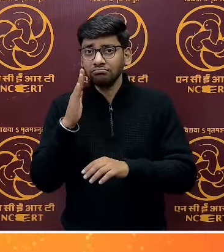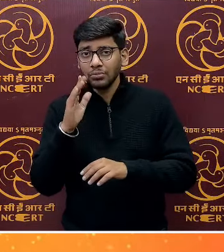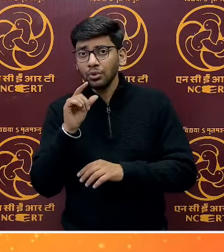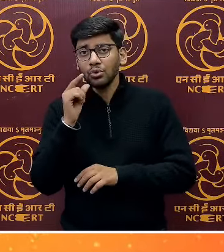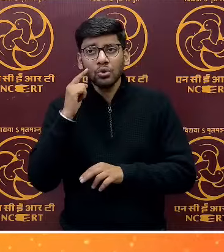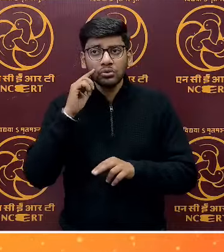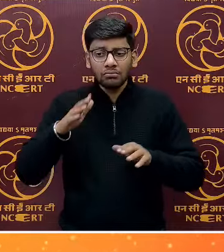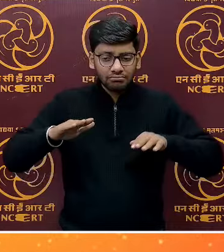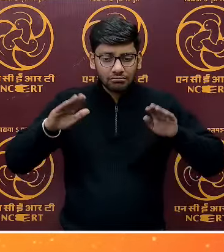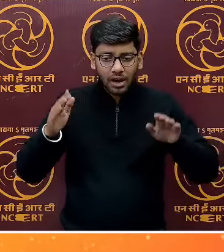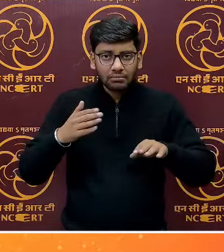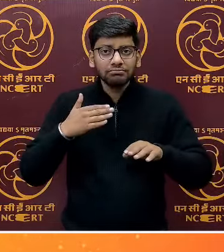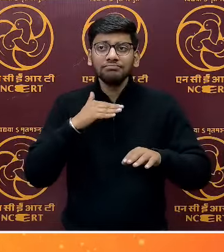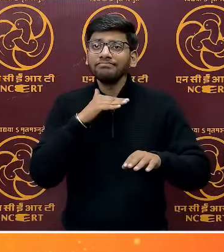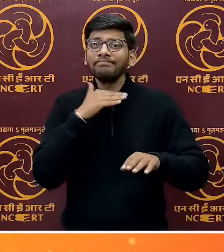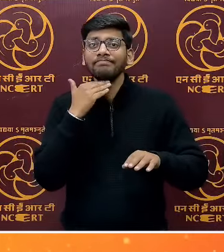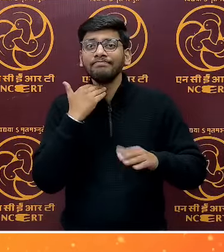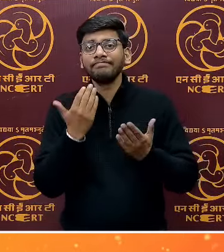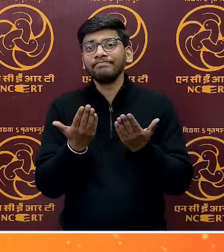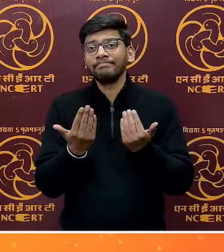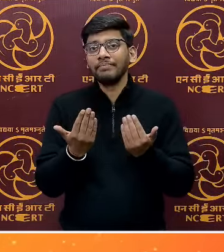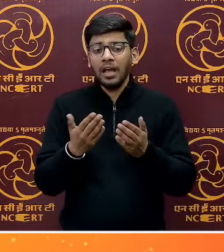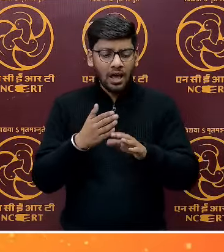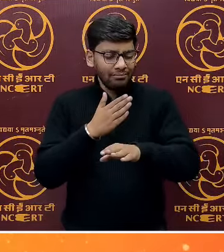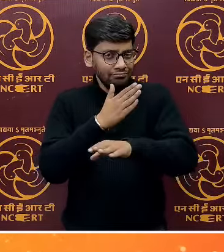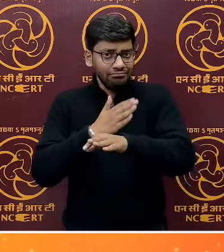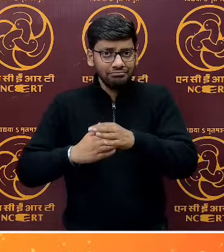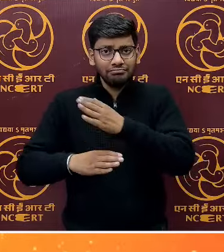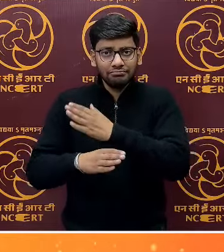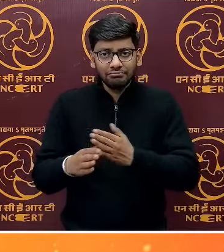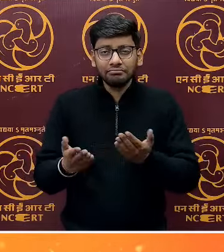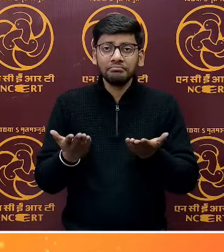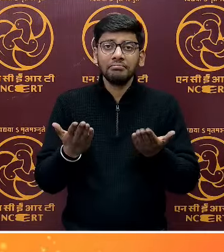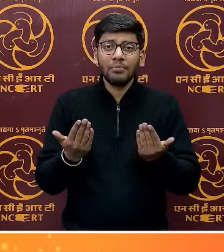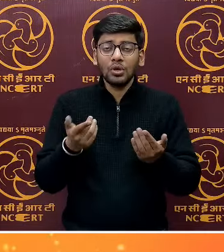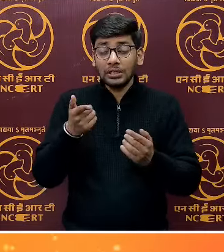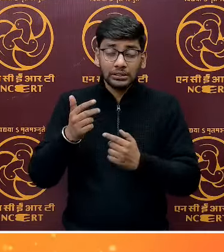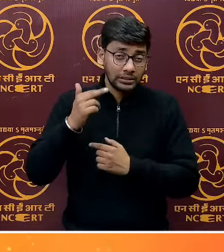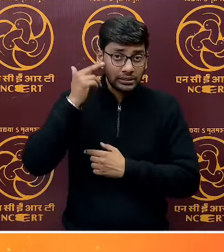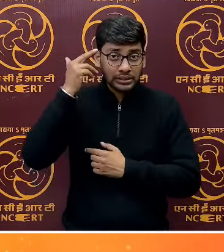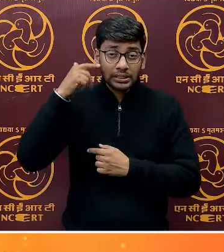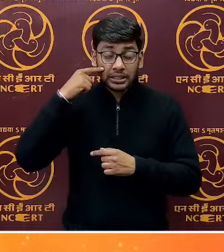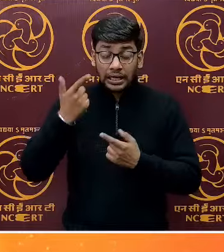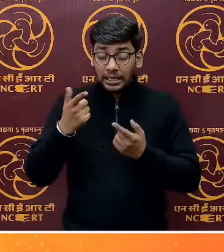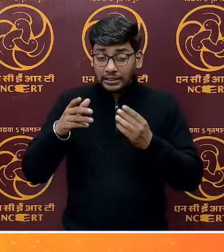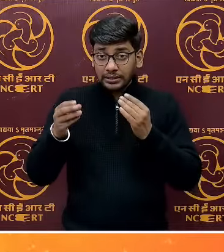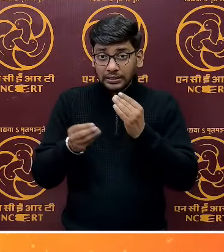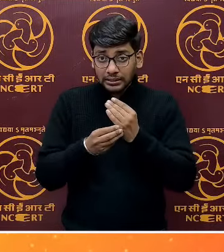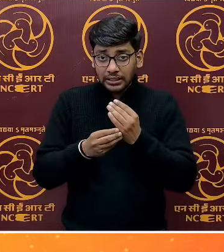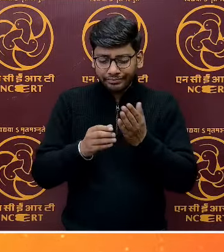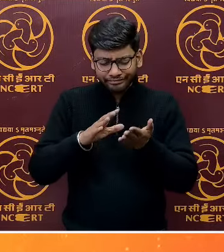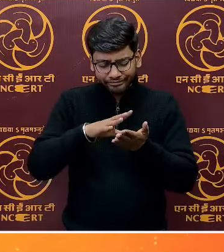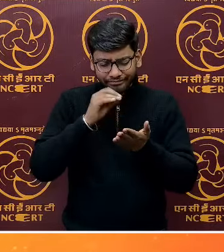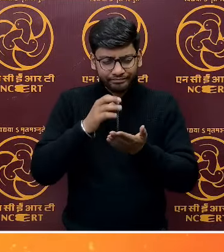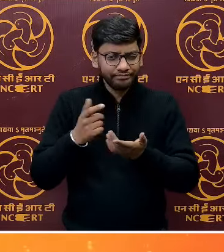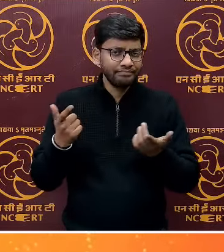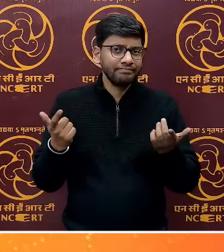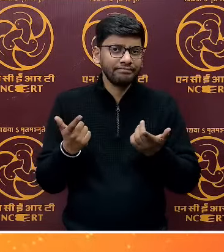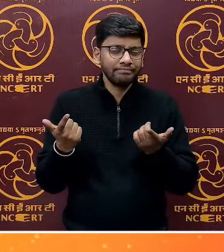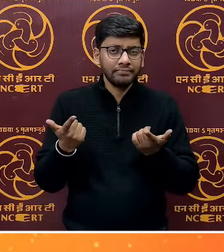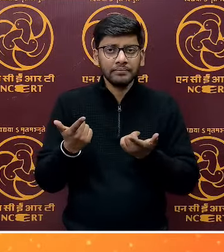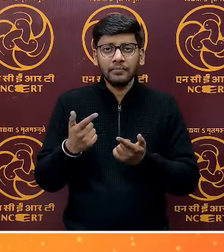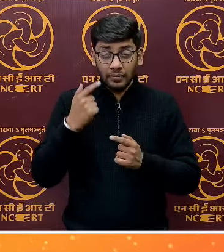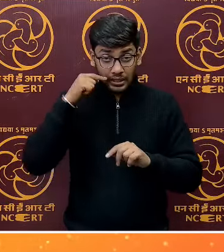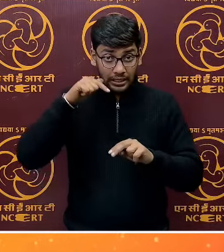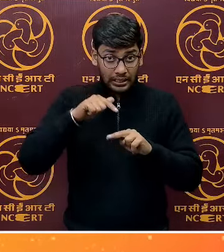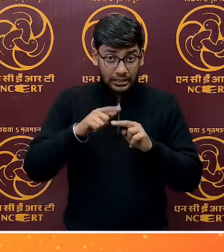human beings. This glass can also cut through our necks Right. and so on. But what's there to learn from this poem is that we